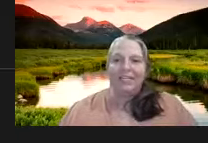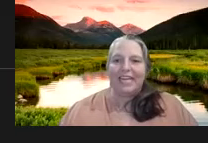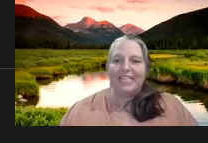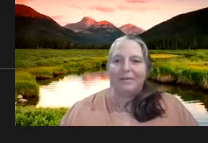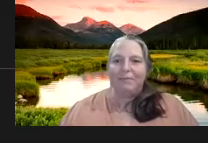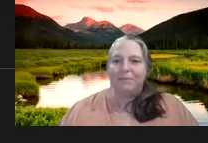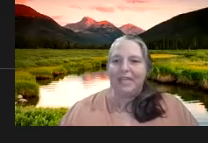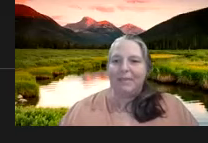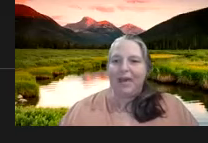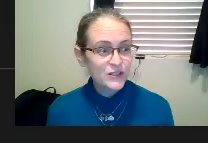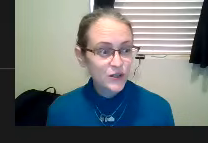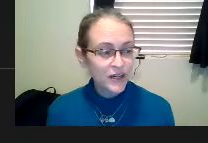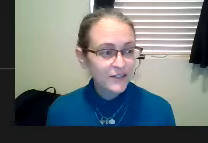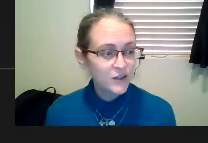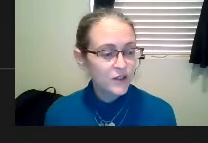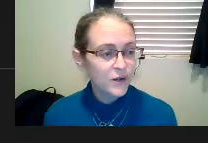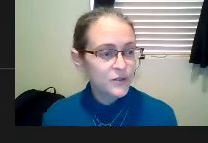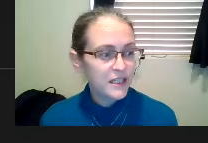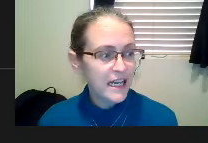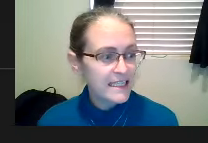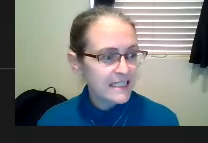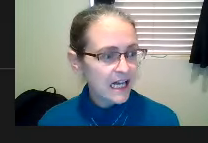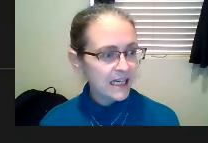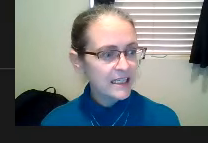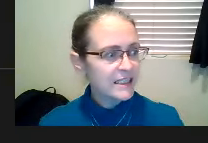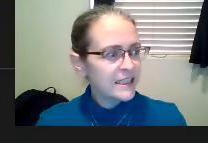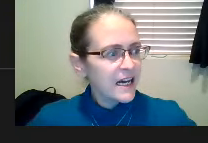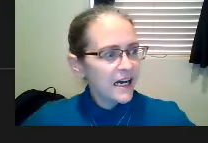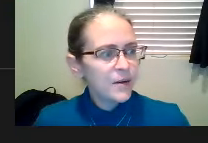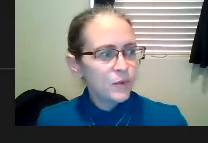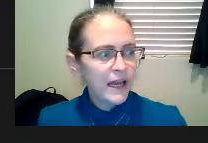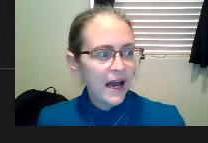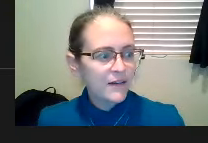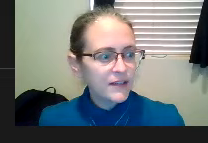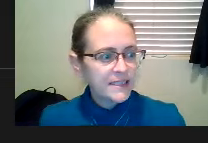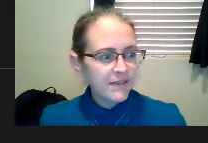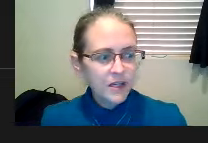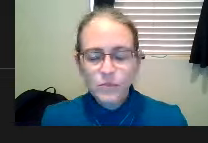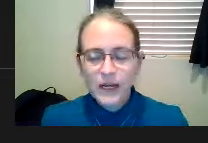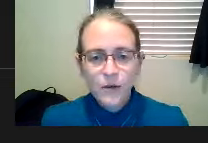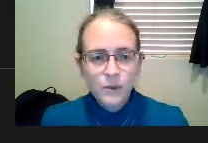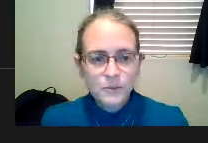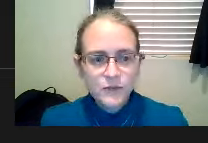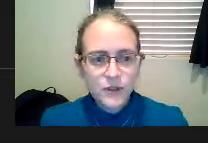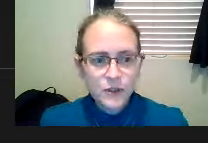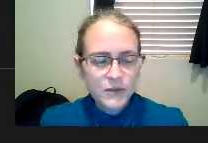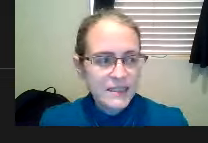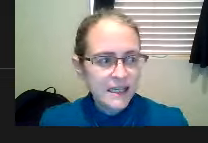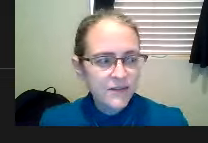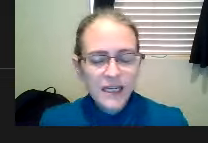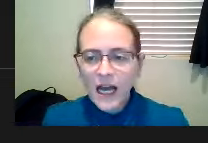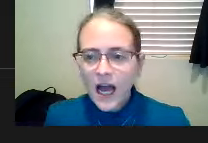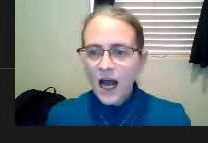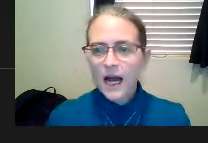you ready to kind of take it back? Sure, if you'll go to the next slide. There you go. We have 7 breakout rooms for you